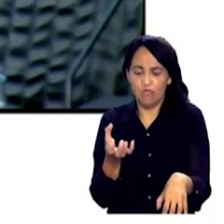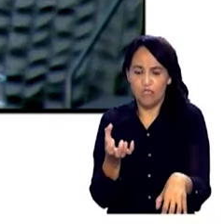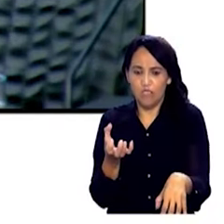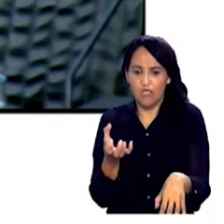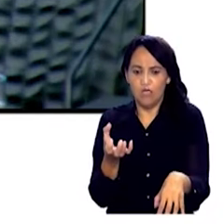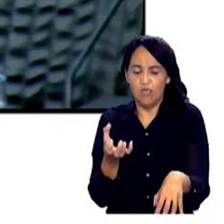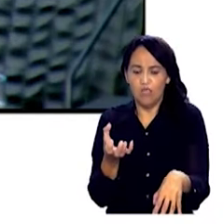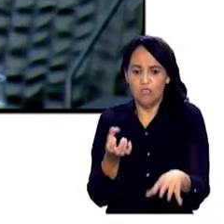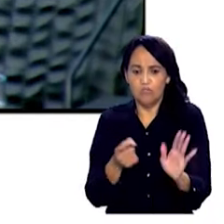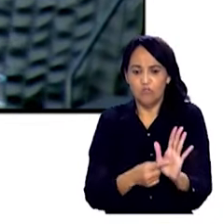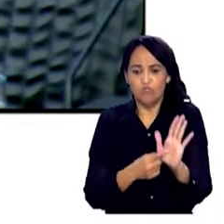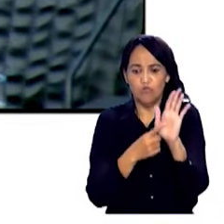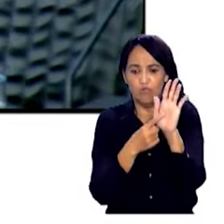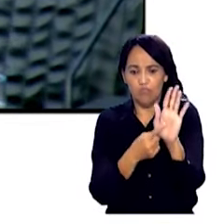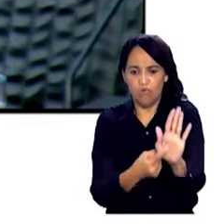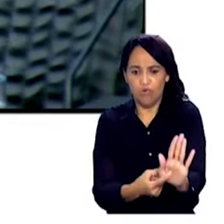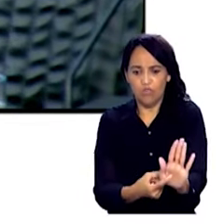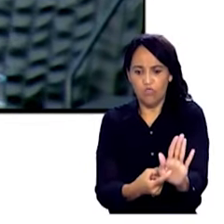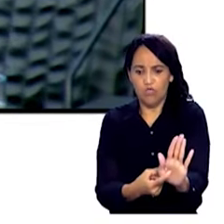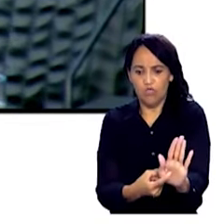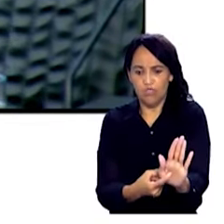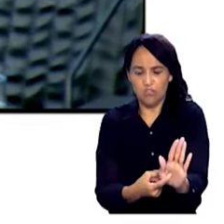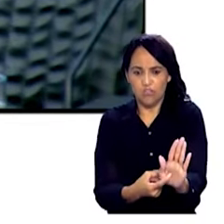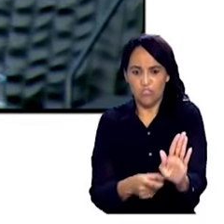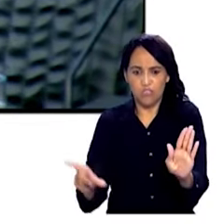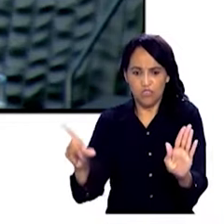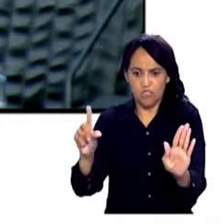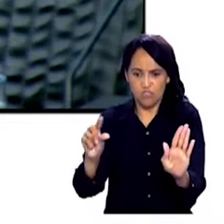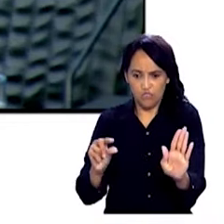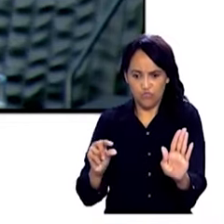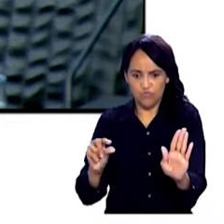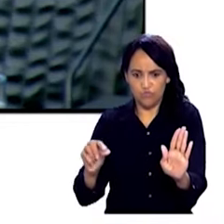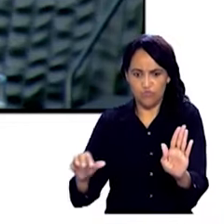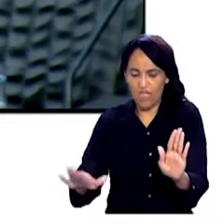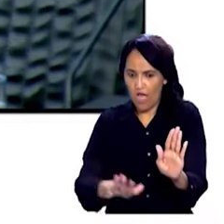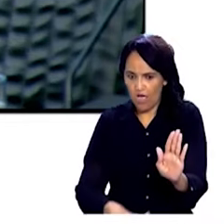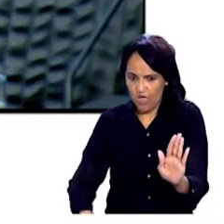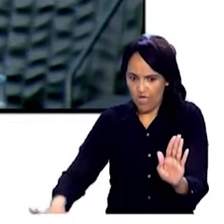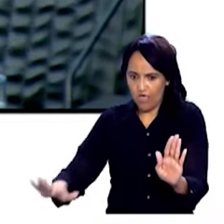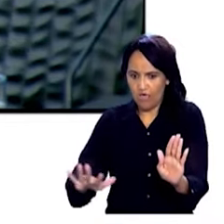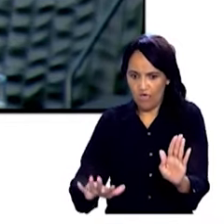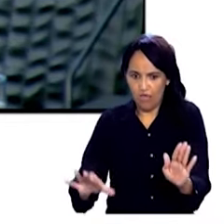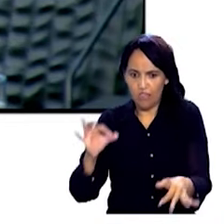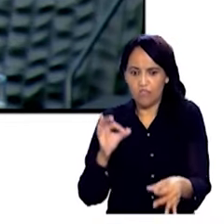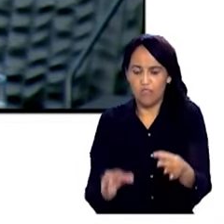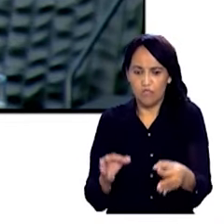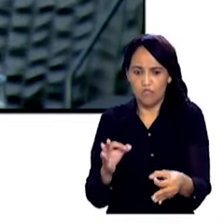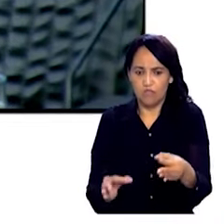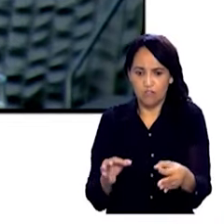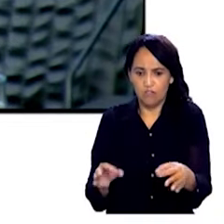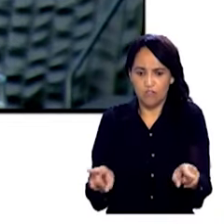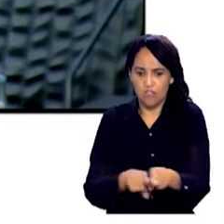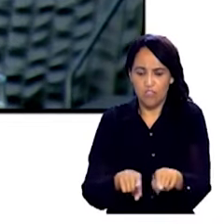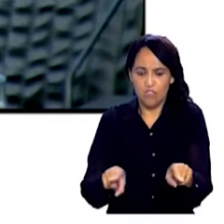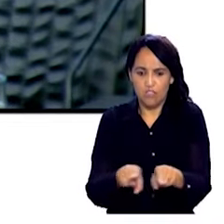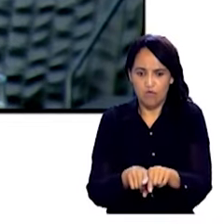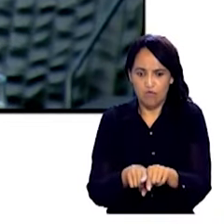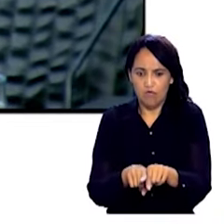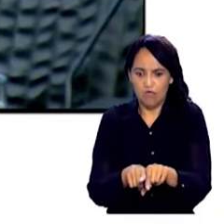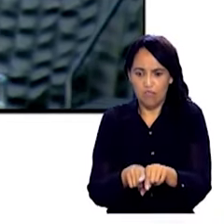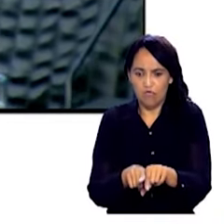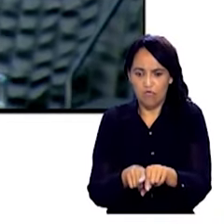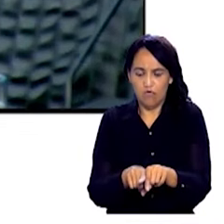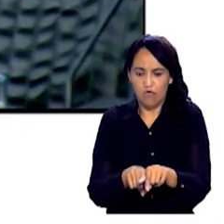Matters or classes of cases but again the electorate often Rises to the Court Defense